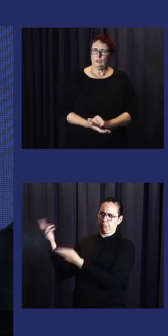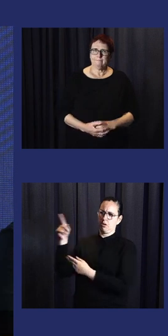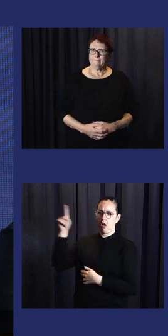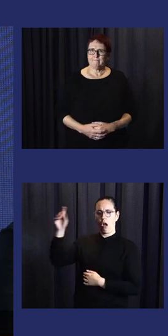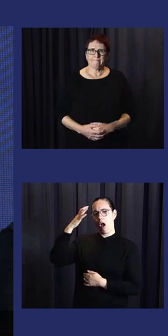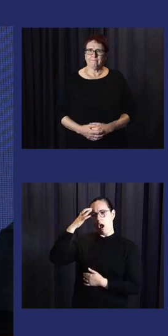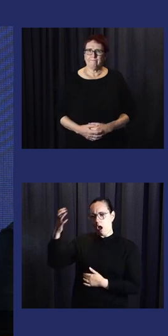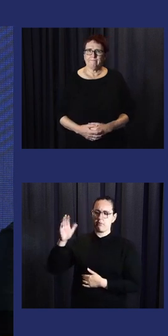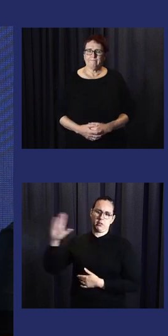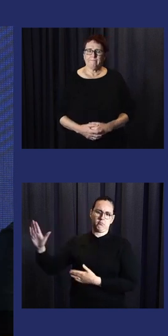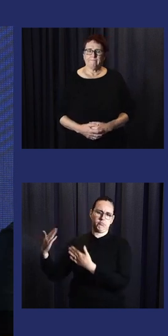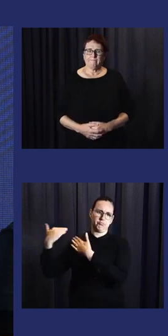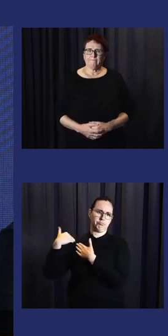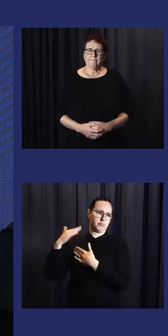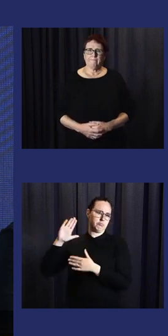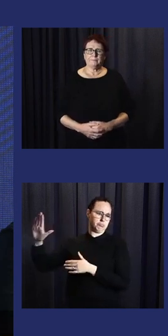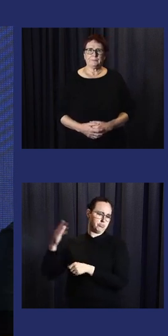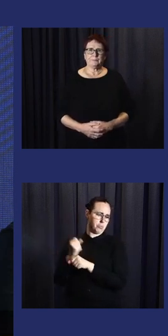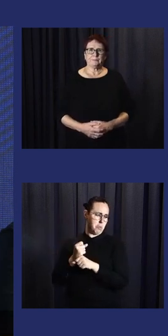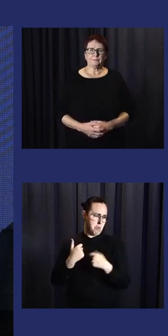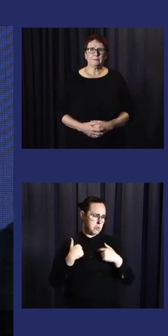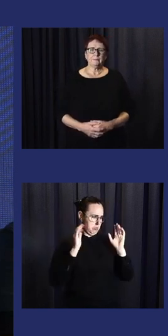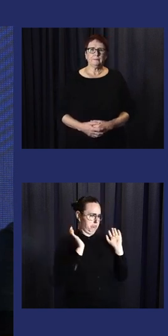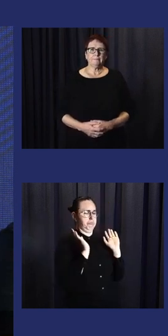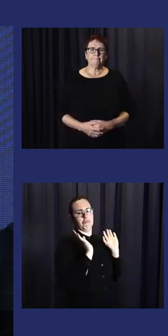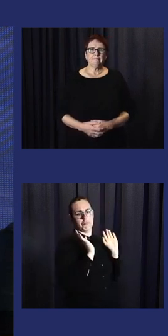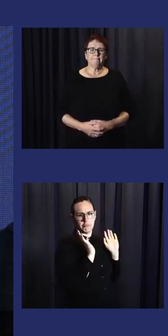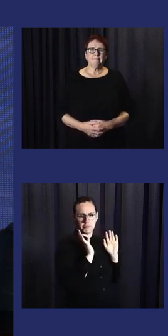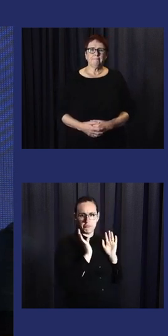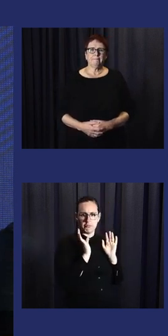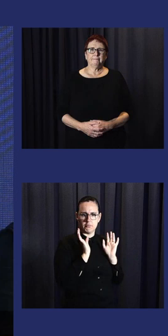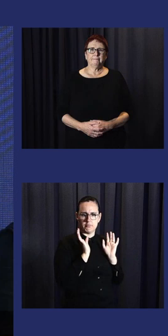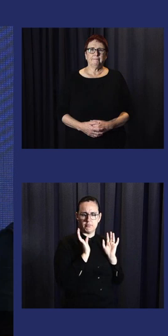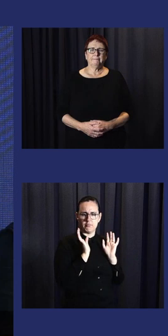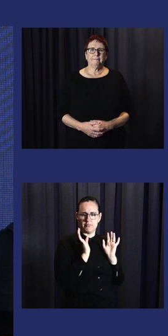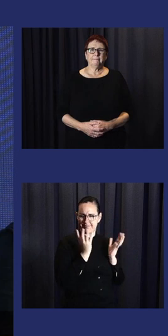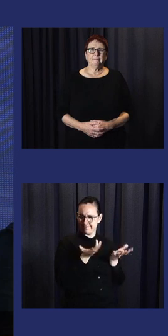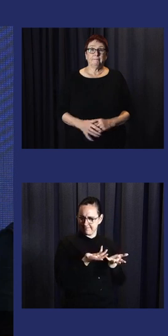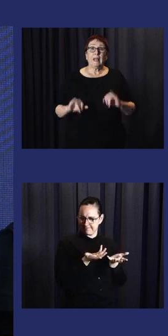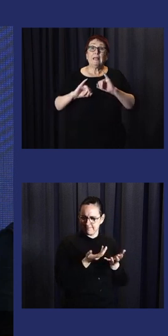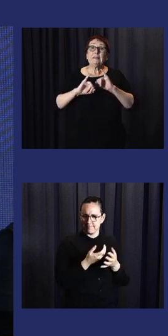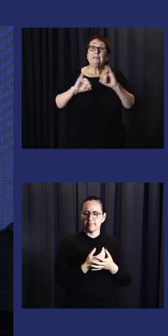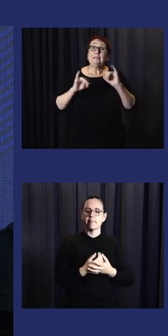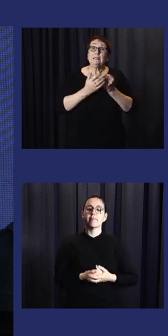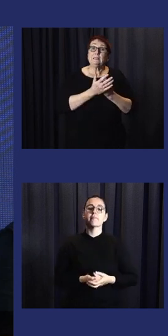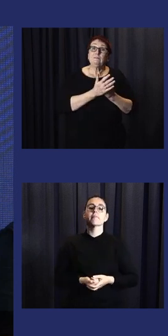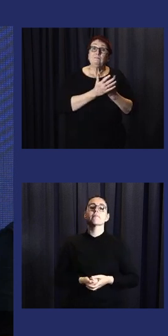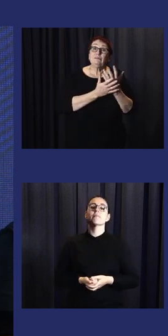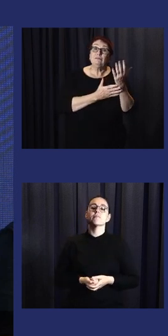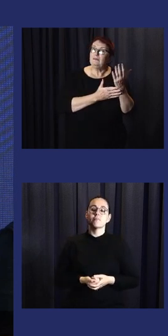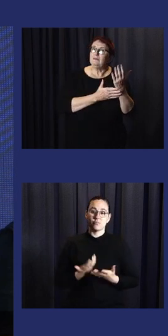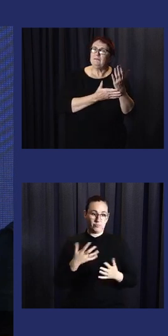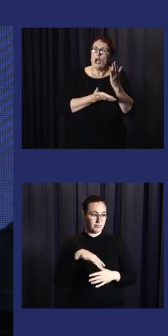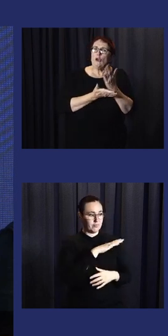So the true cost of disasters is still external to private sector investment decision